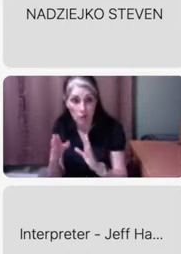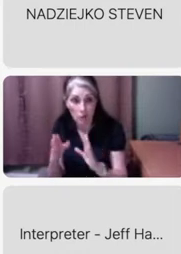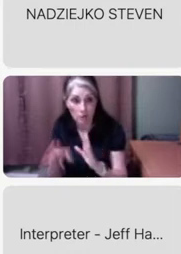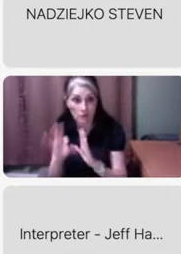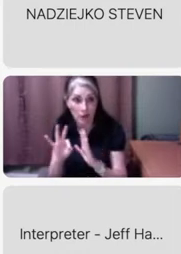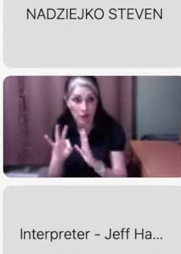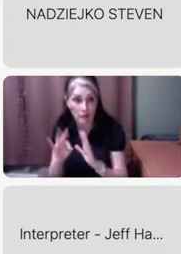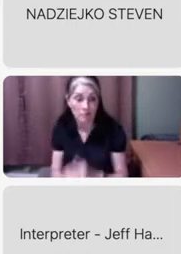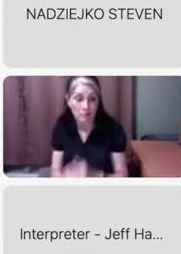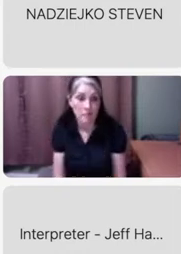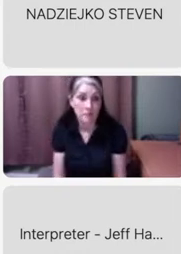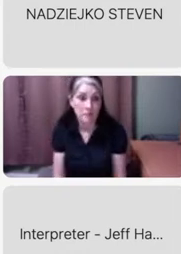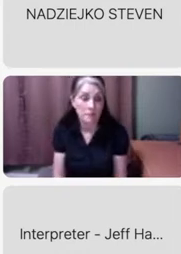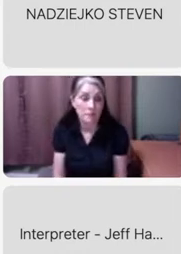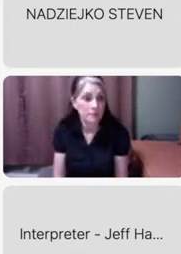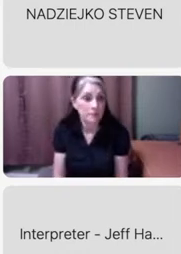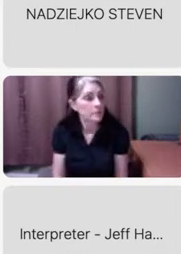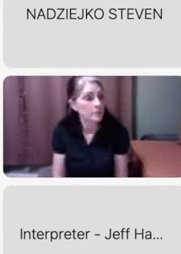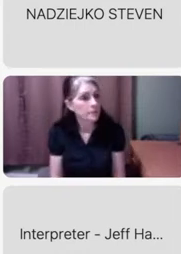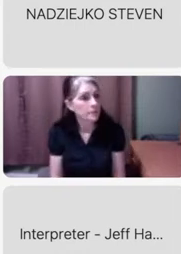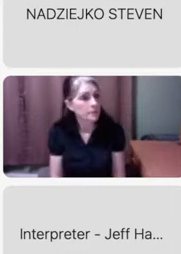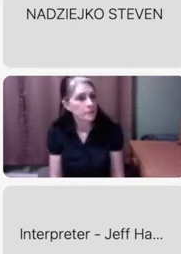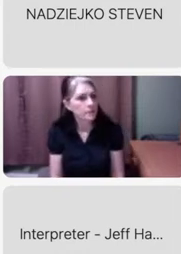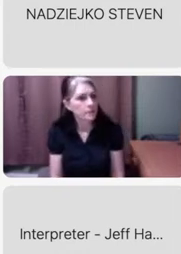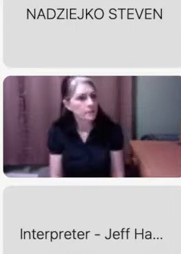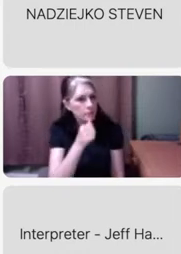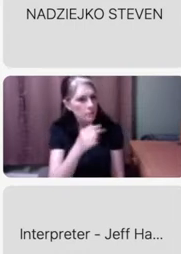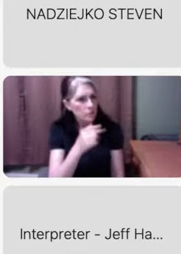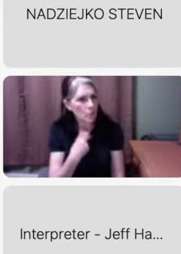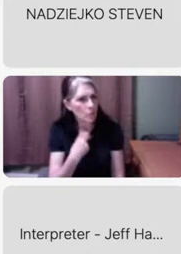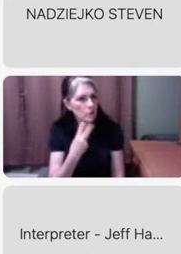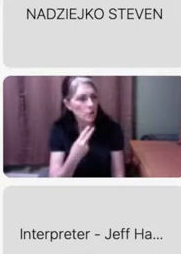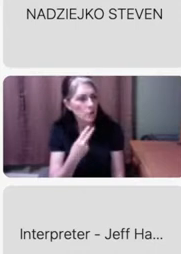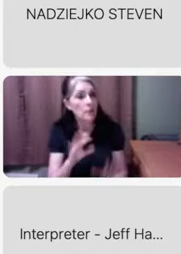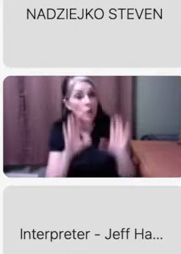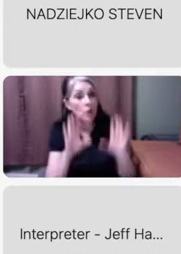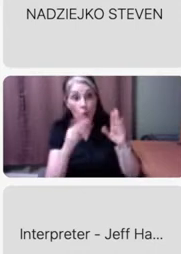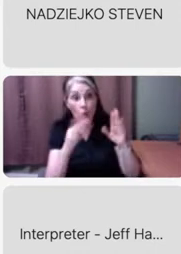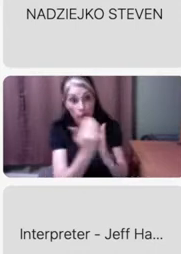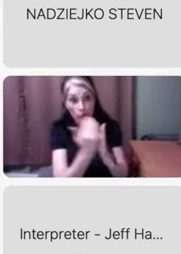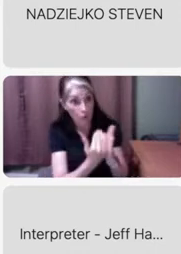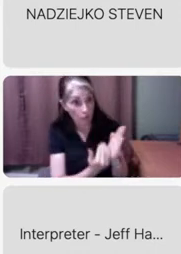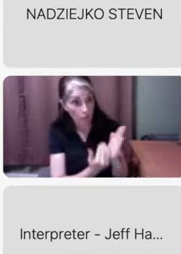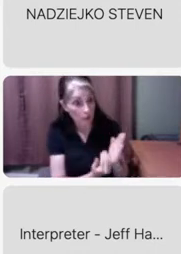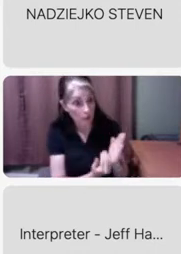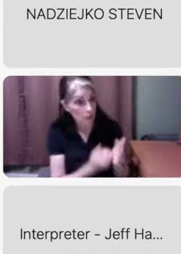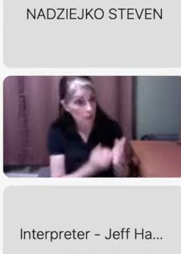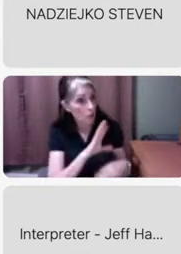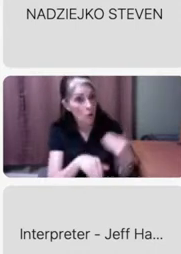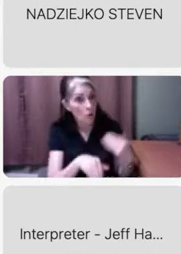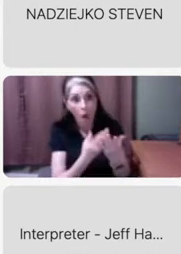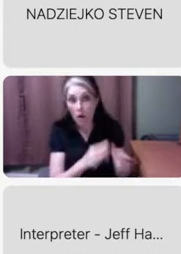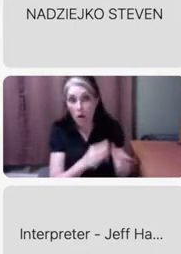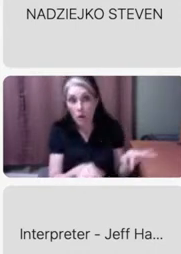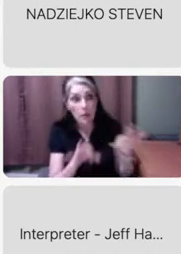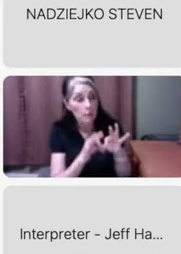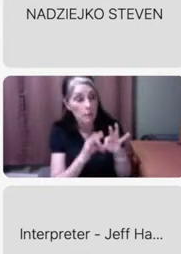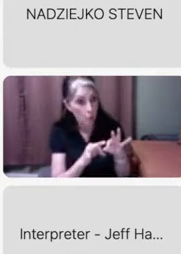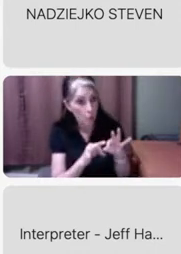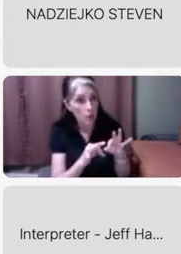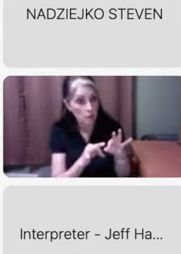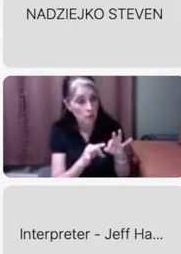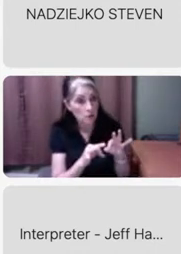well i just i want to i mean i think we have a great list here and they're all important and i just want to on behalf of